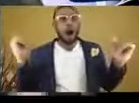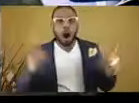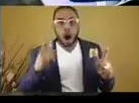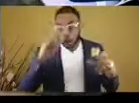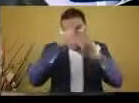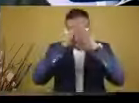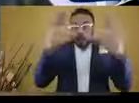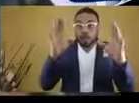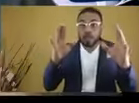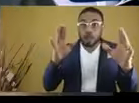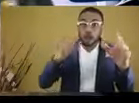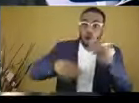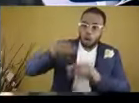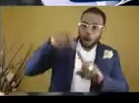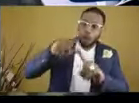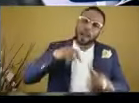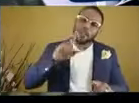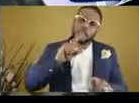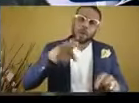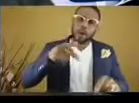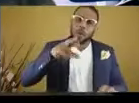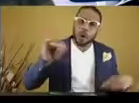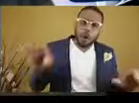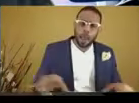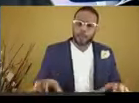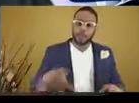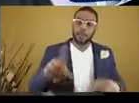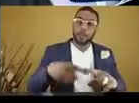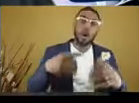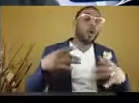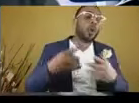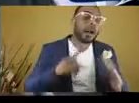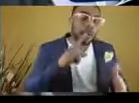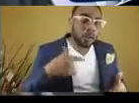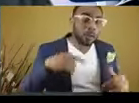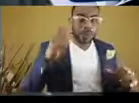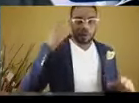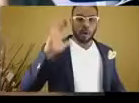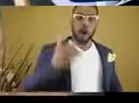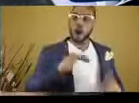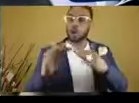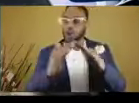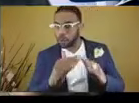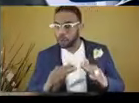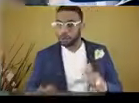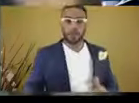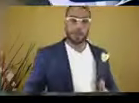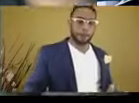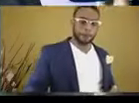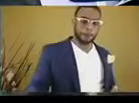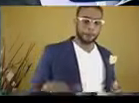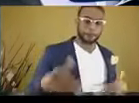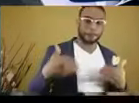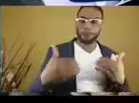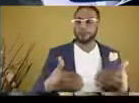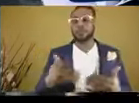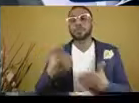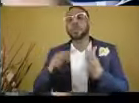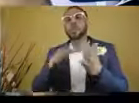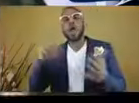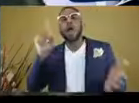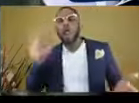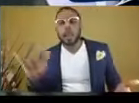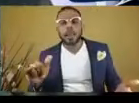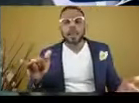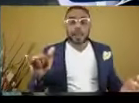vision around, we have to be proactive about what it is that we need for our community in terms of moving that forward. And what does that look like?